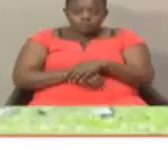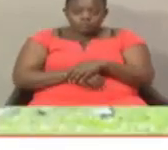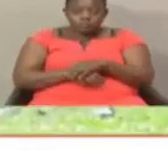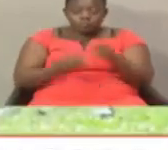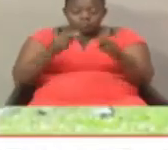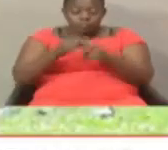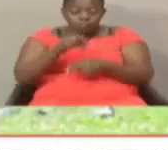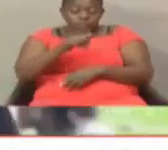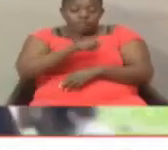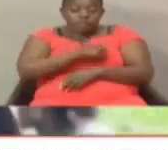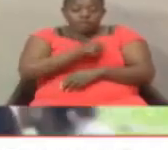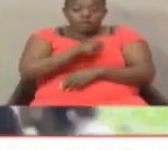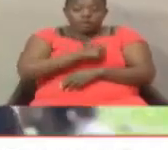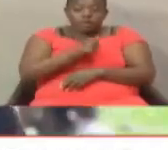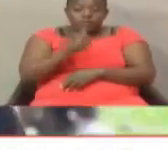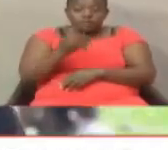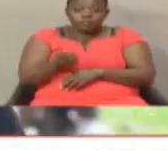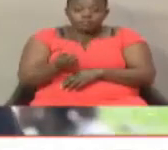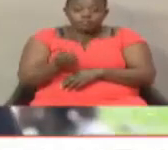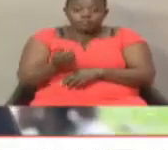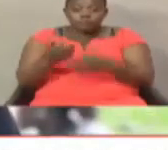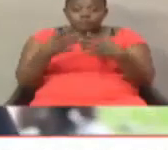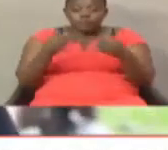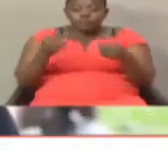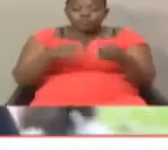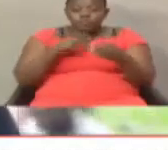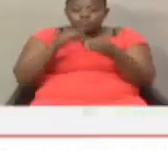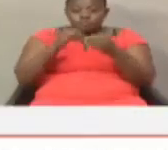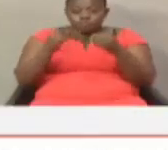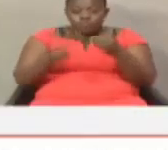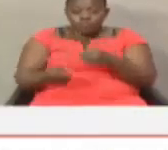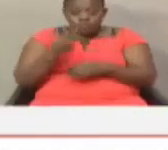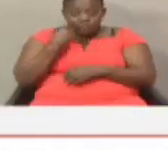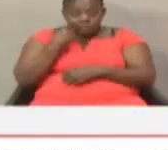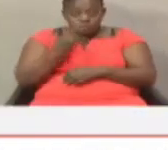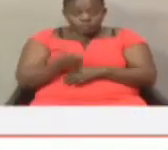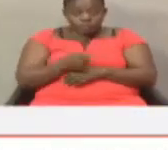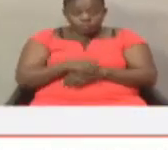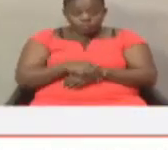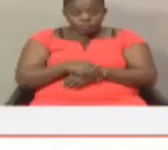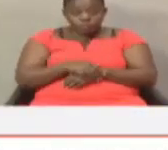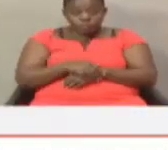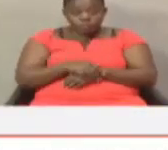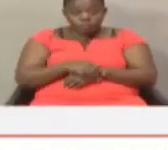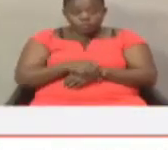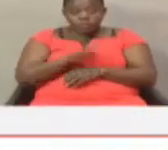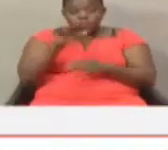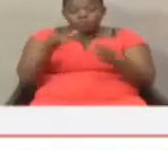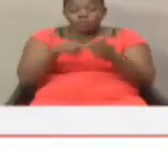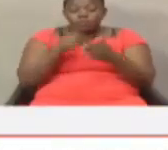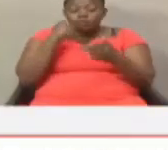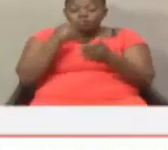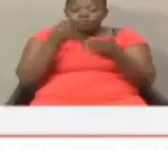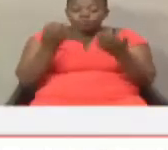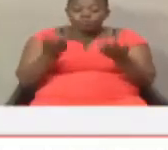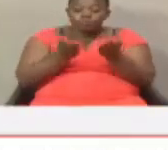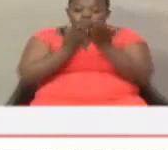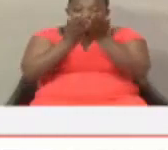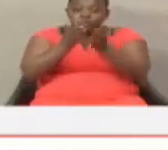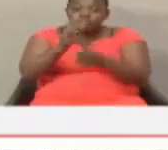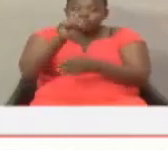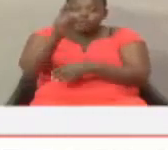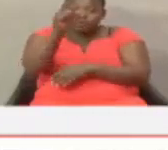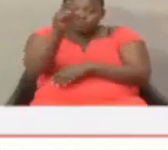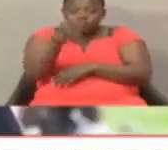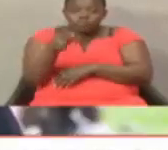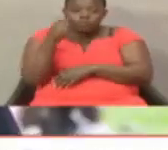ssenga. Ti omwana wange yasobodde okulabika kuba kubonna abaagwayo yasoose